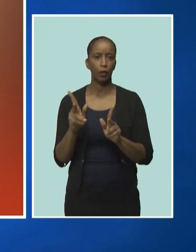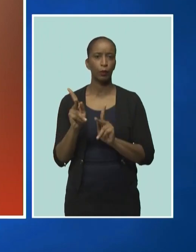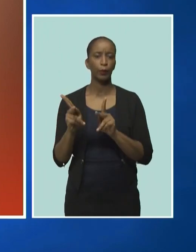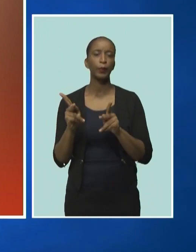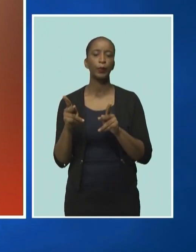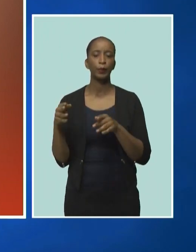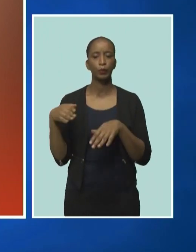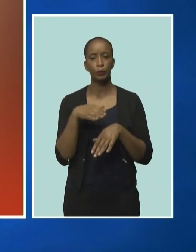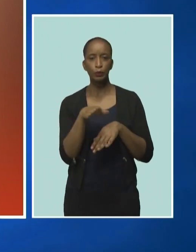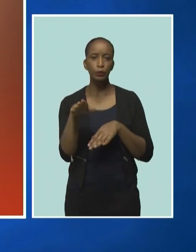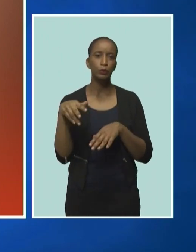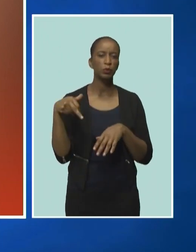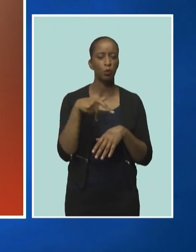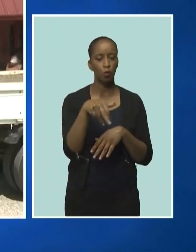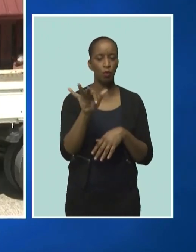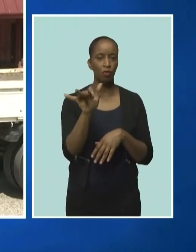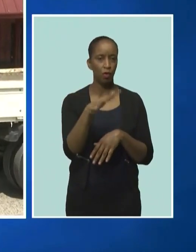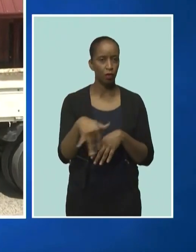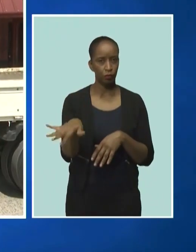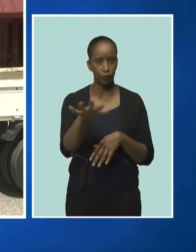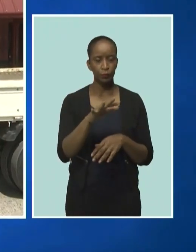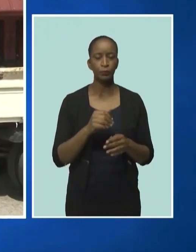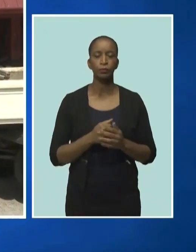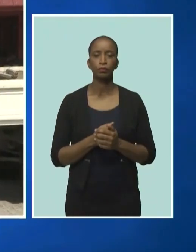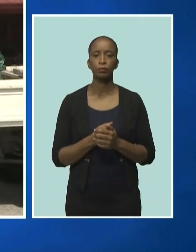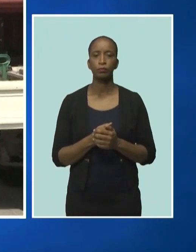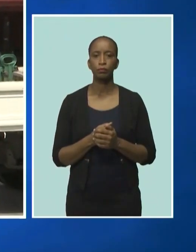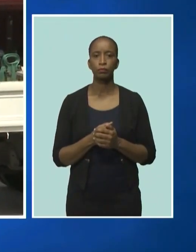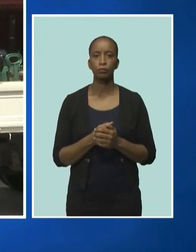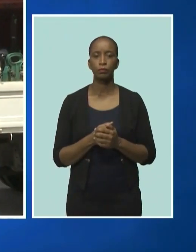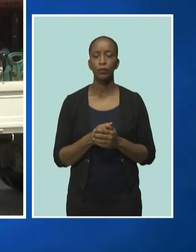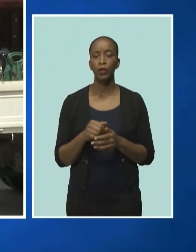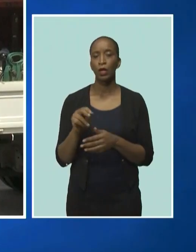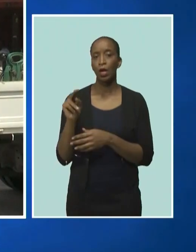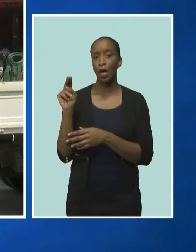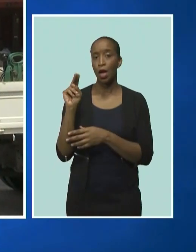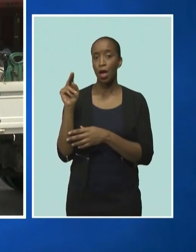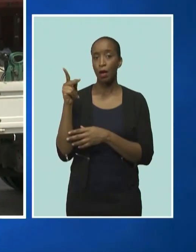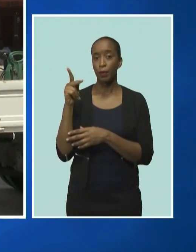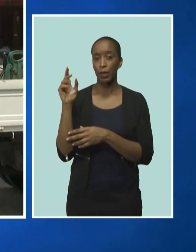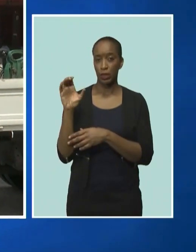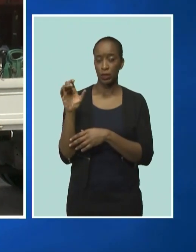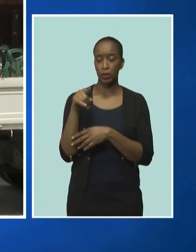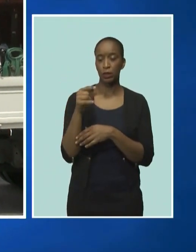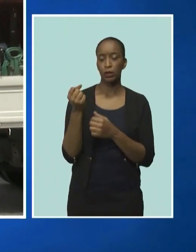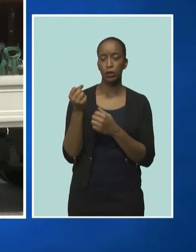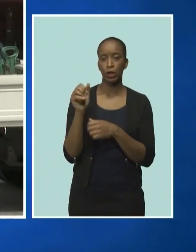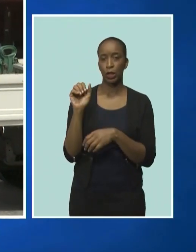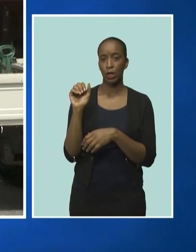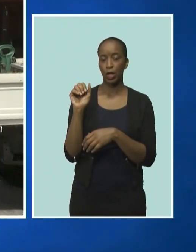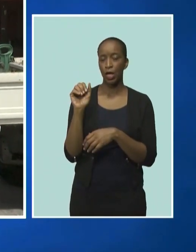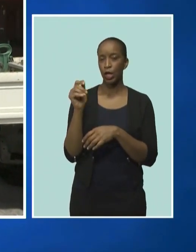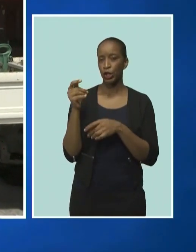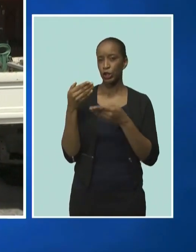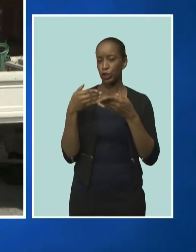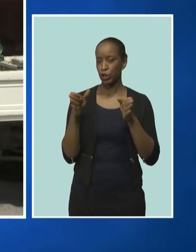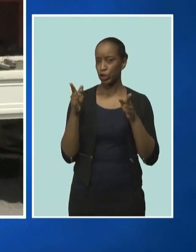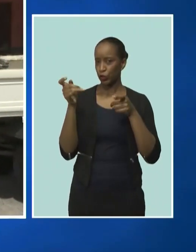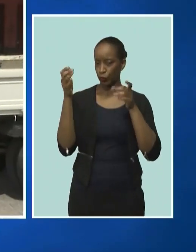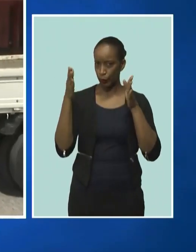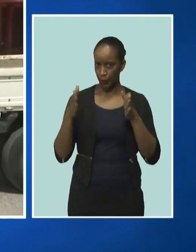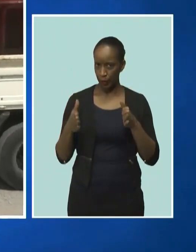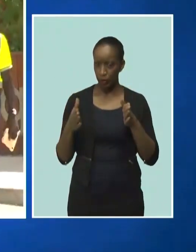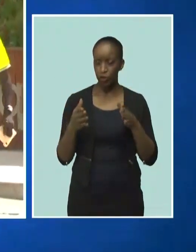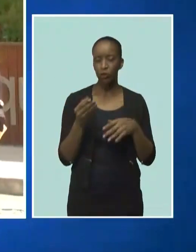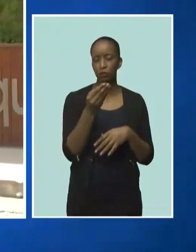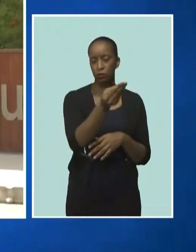In a statement, Acting General Manager at the National Petroleum Corporation, Michelle Smith, said they were notified about the fire in the area